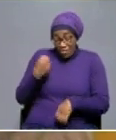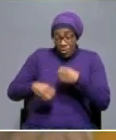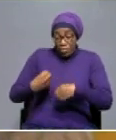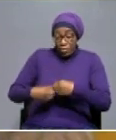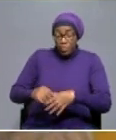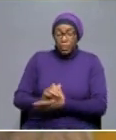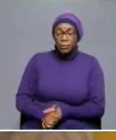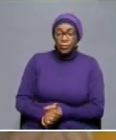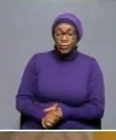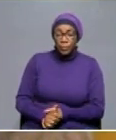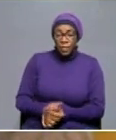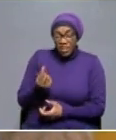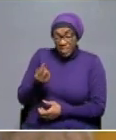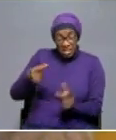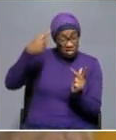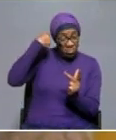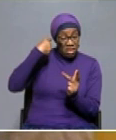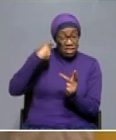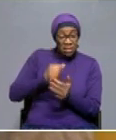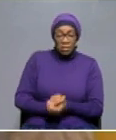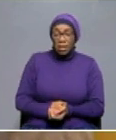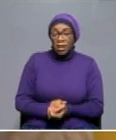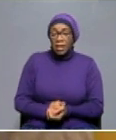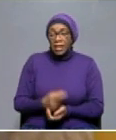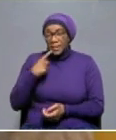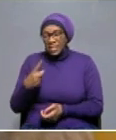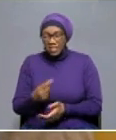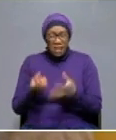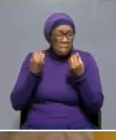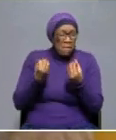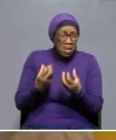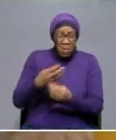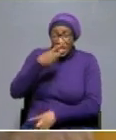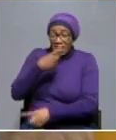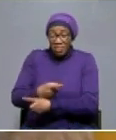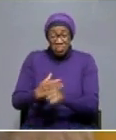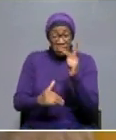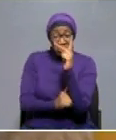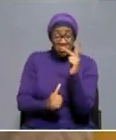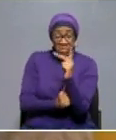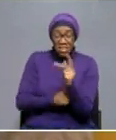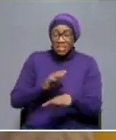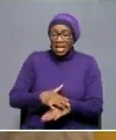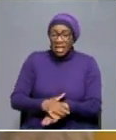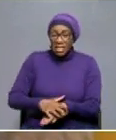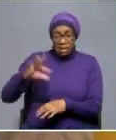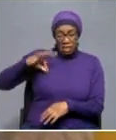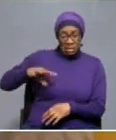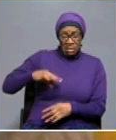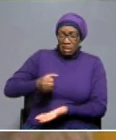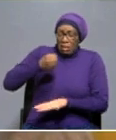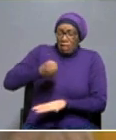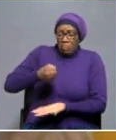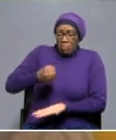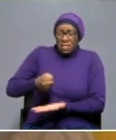with the size of our civil service and the wage bill. So having interns in the public service, it will provide